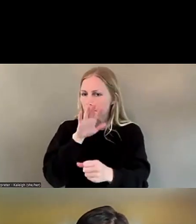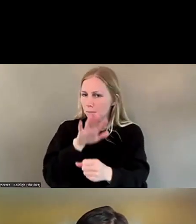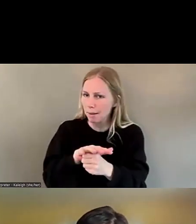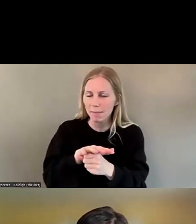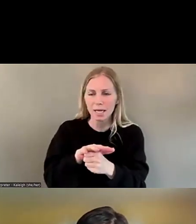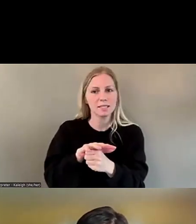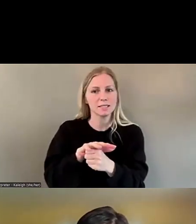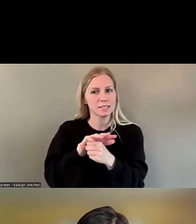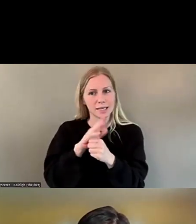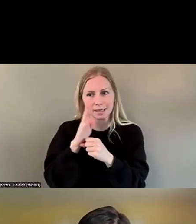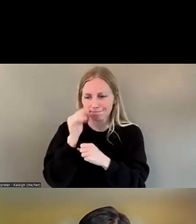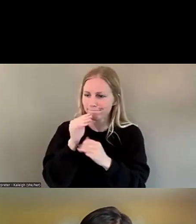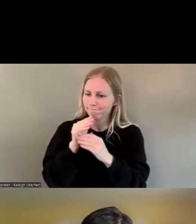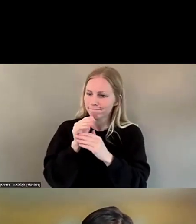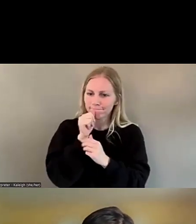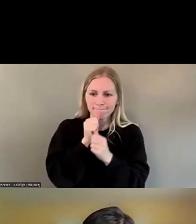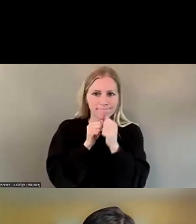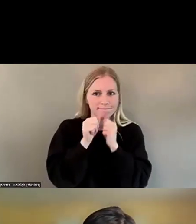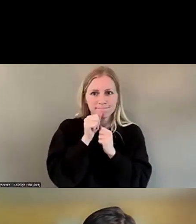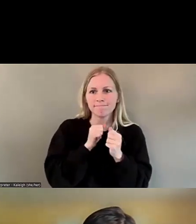in a school district.